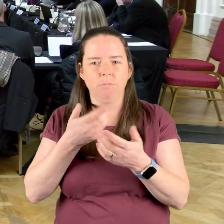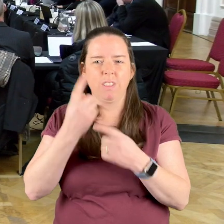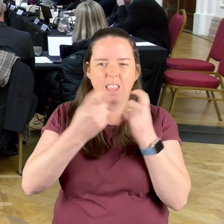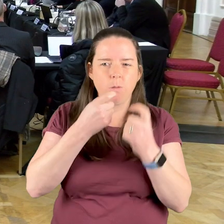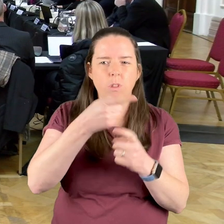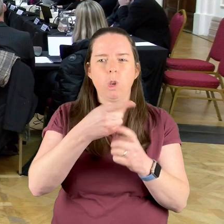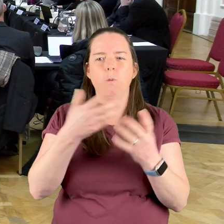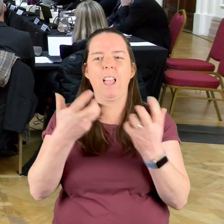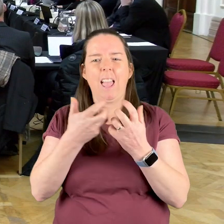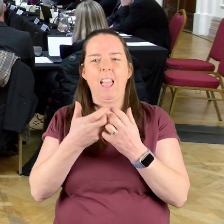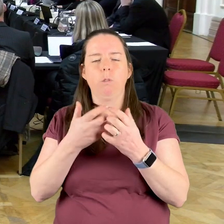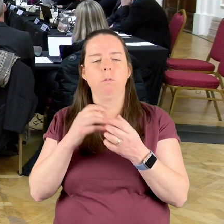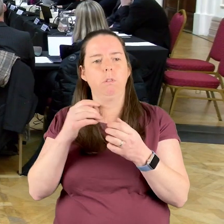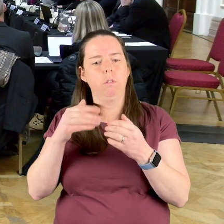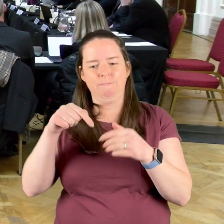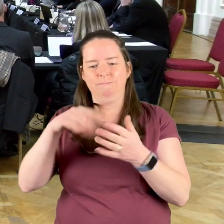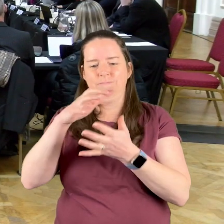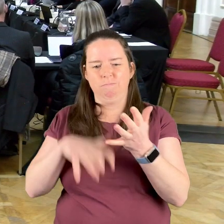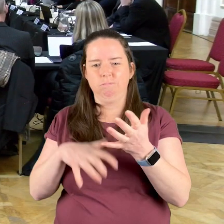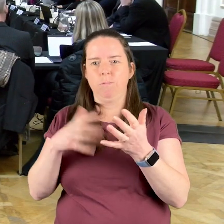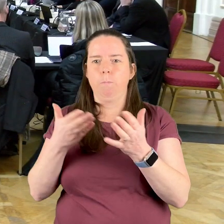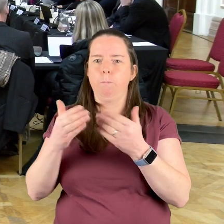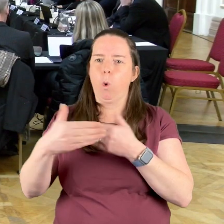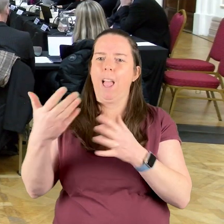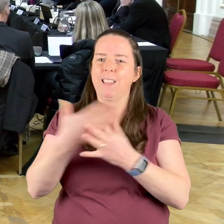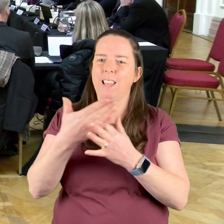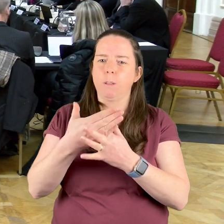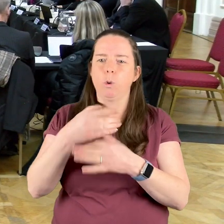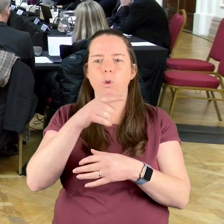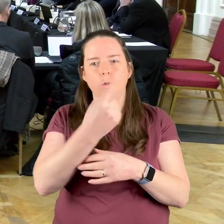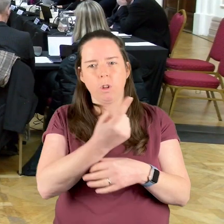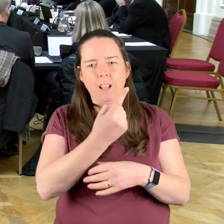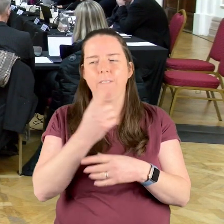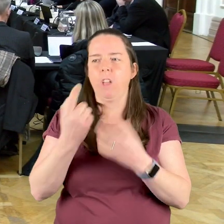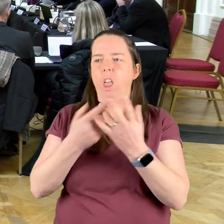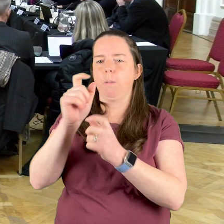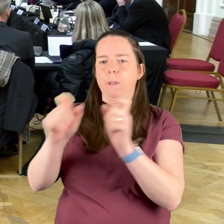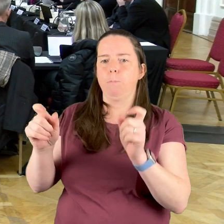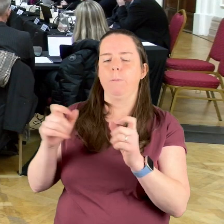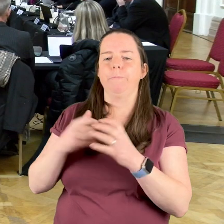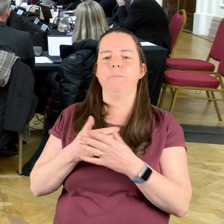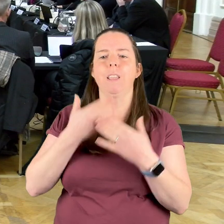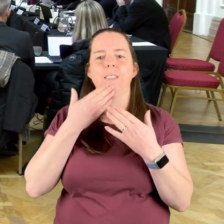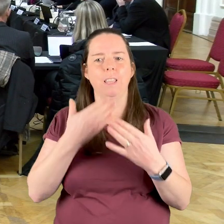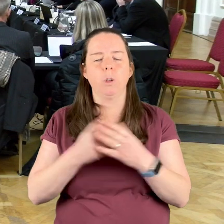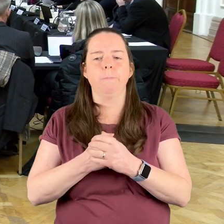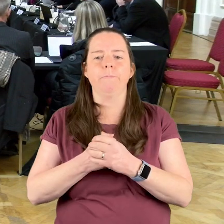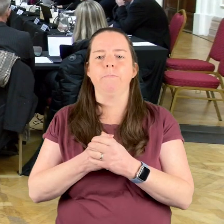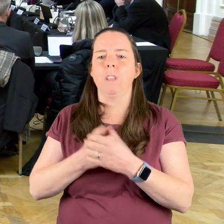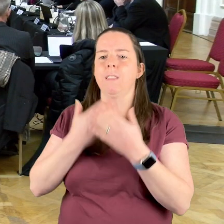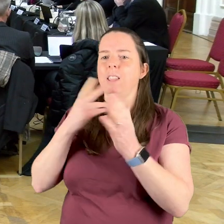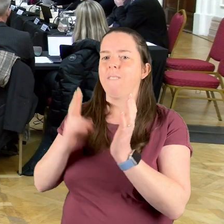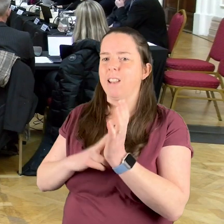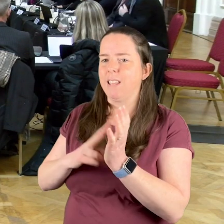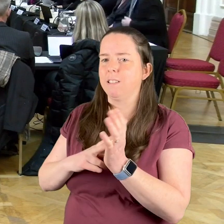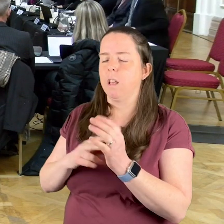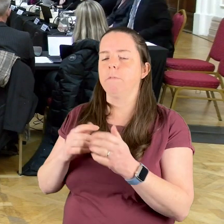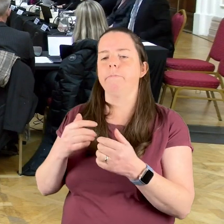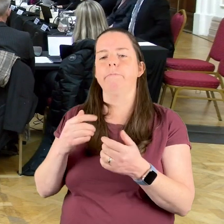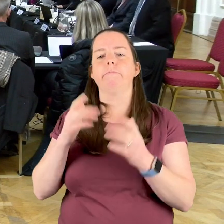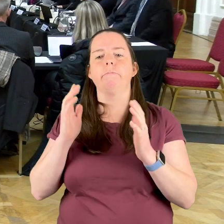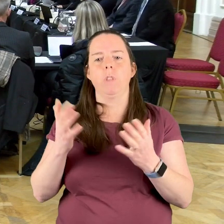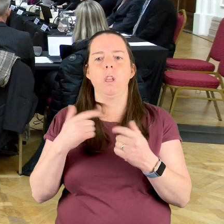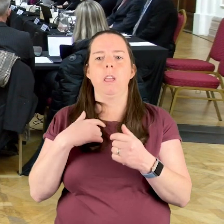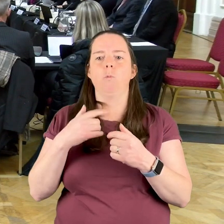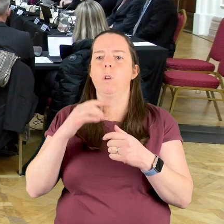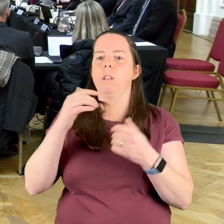we make those more accessible to you and to other people. Thank you. Thank you, Vanessa. And on that